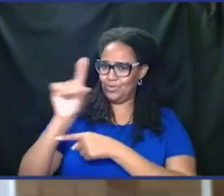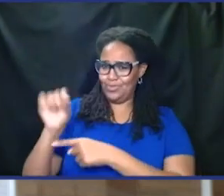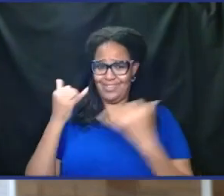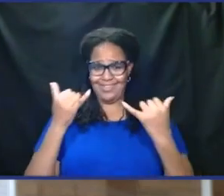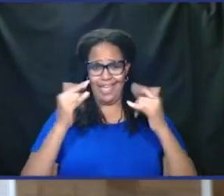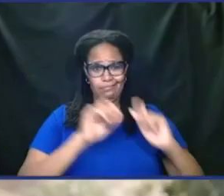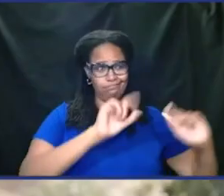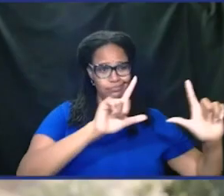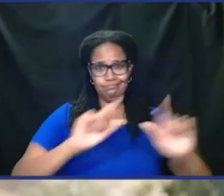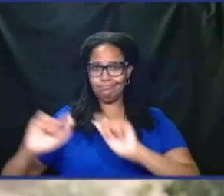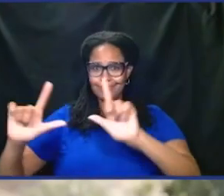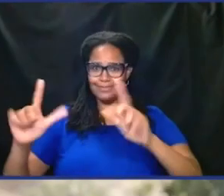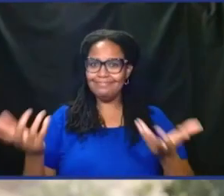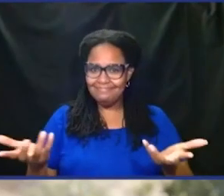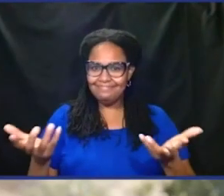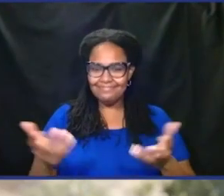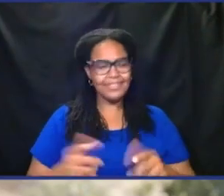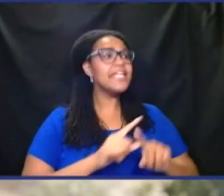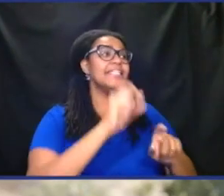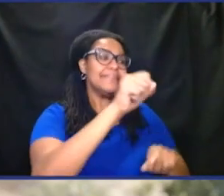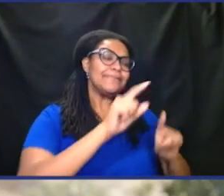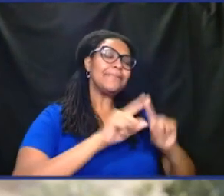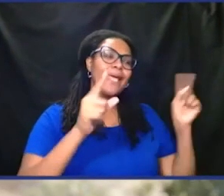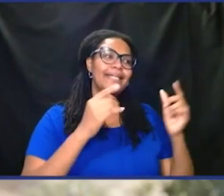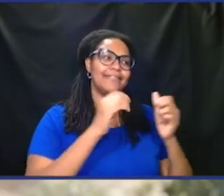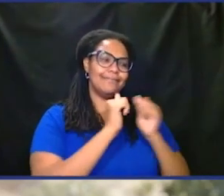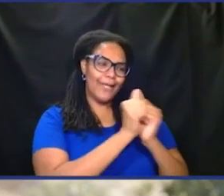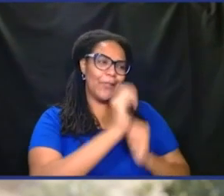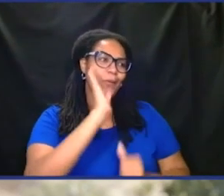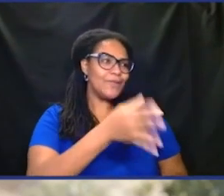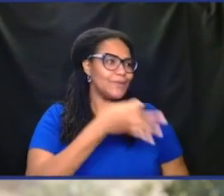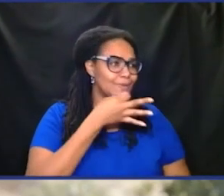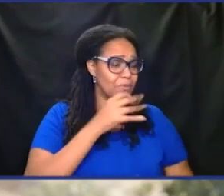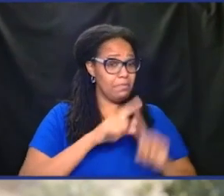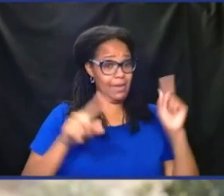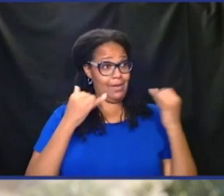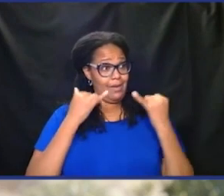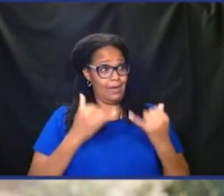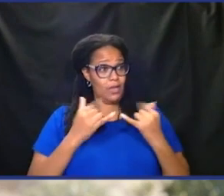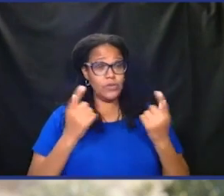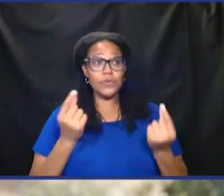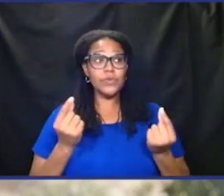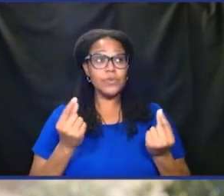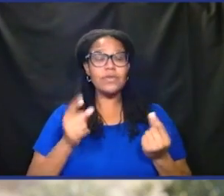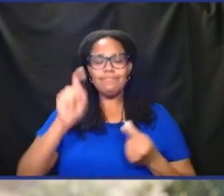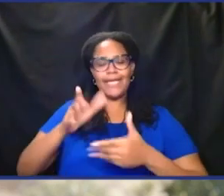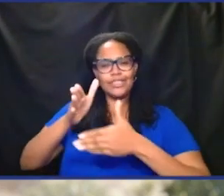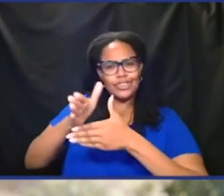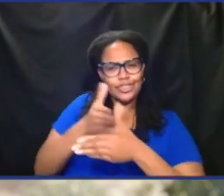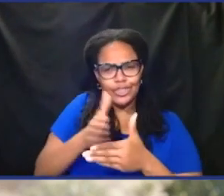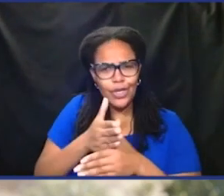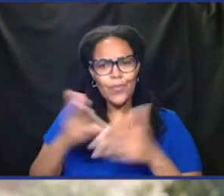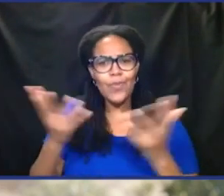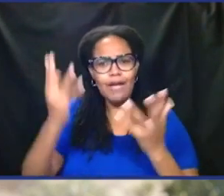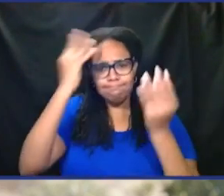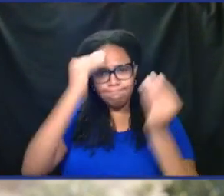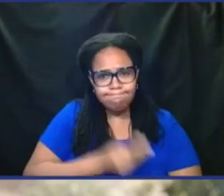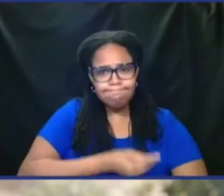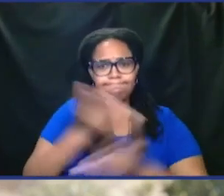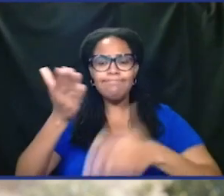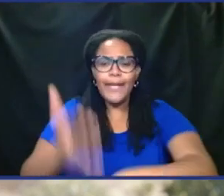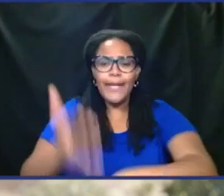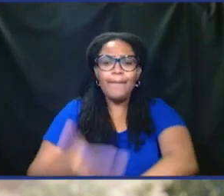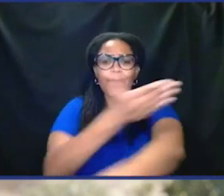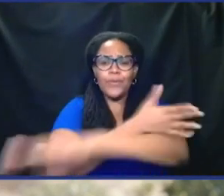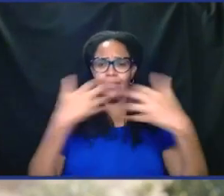screen. But we'll be together soon, okay? Until then, we all have to share a mission to improve health around the